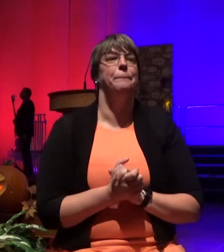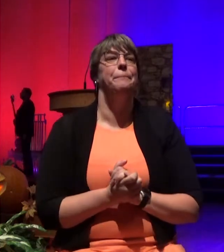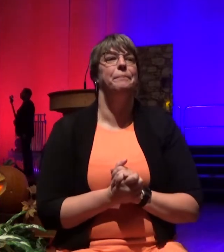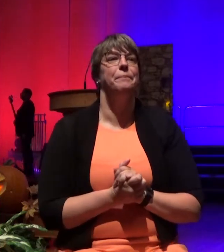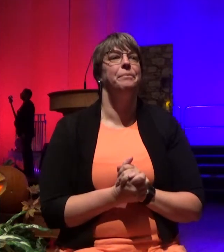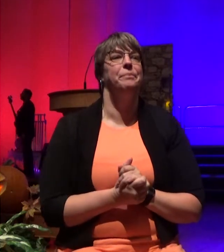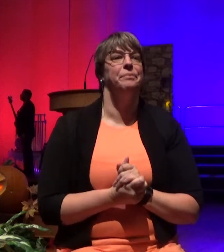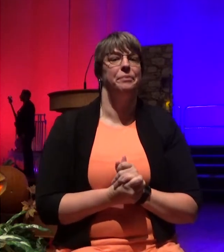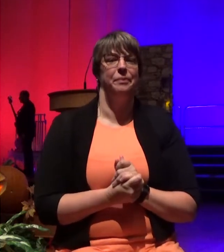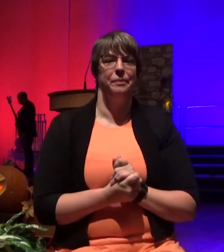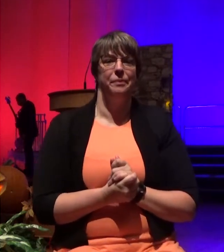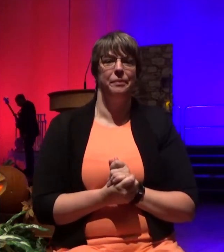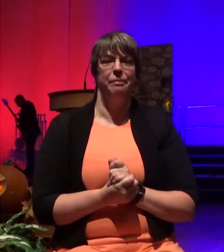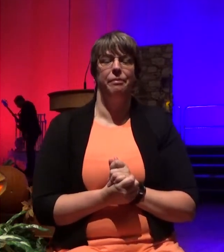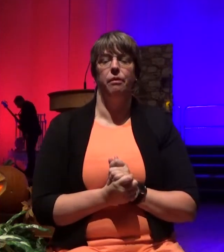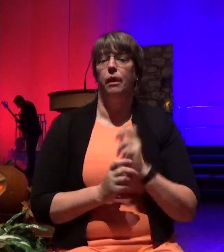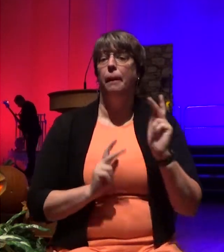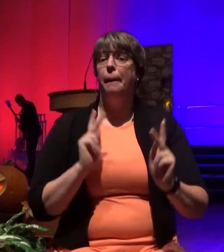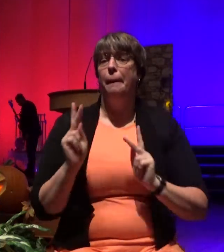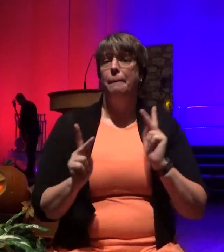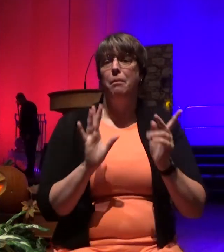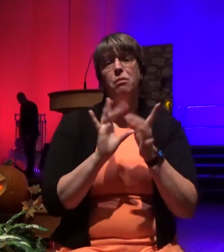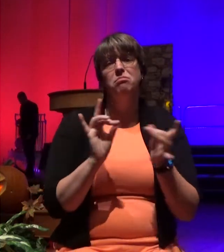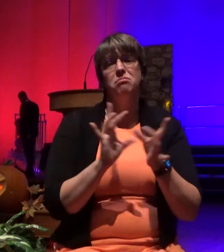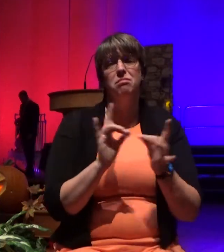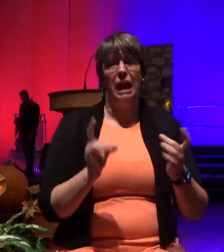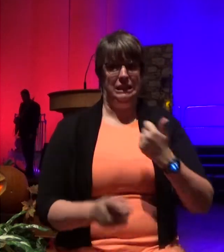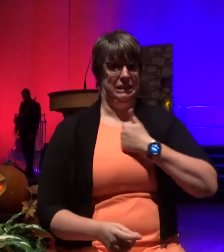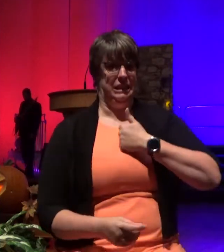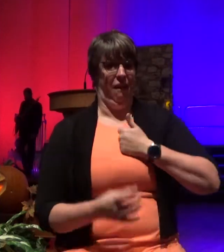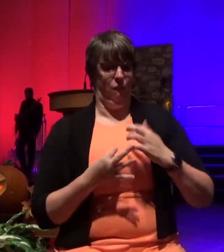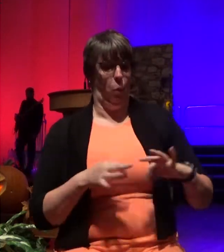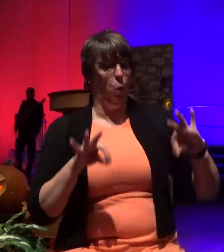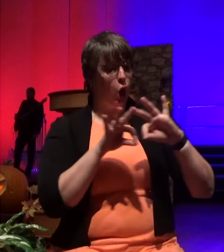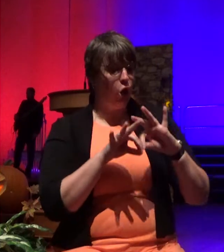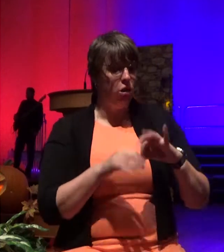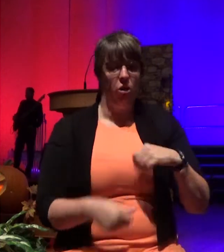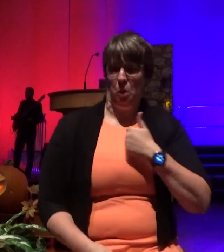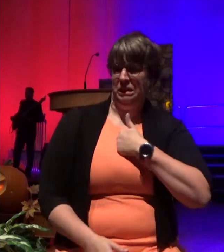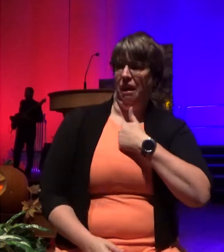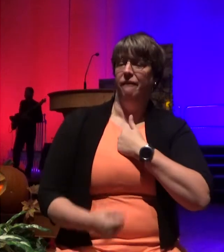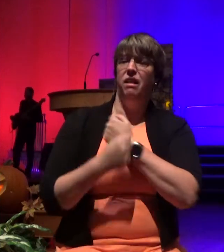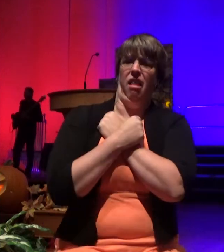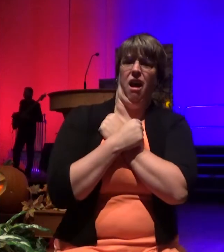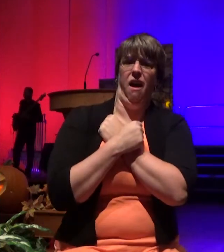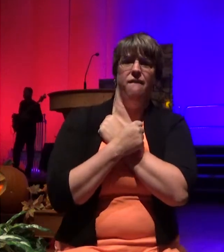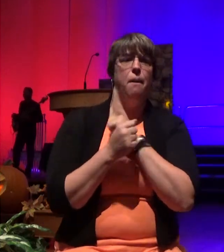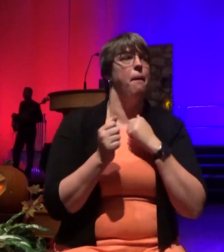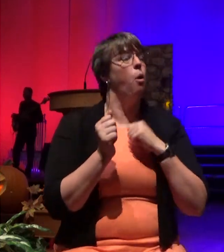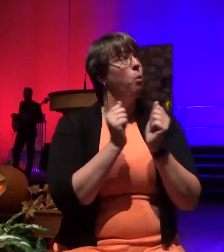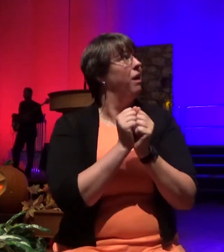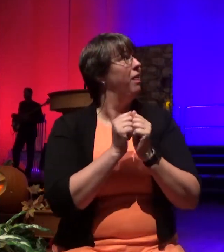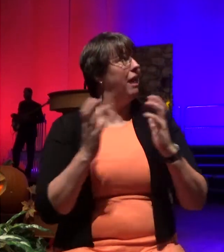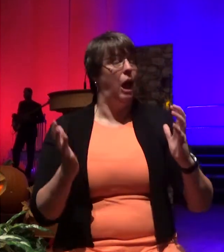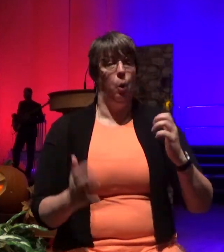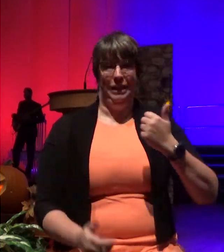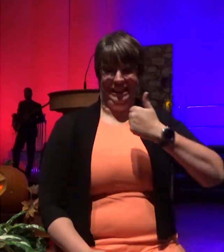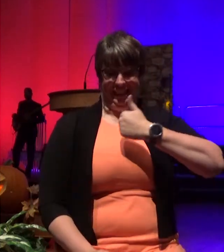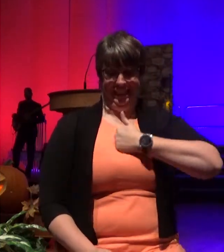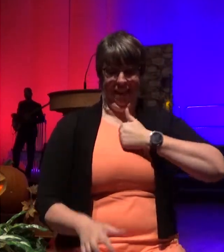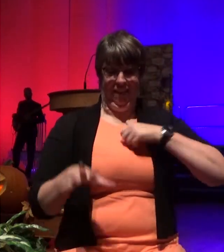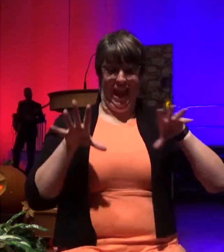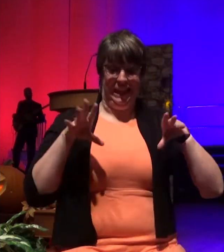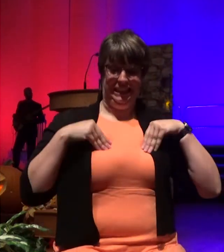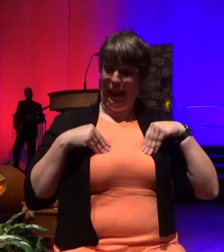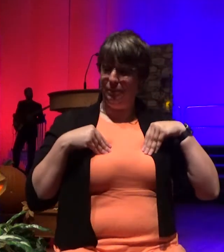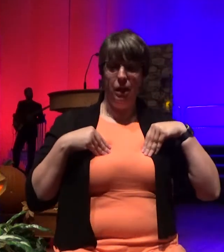People talk about self-worth. They talk about self-love. But without self-acceptance, you're never getting to self-worth